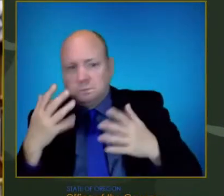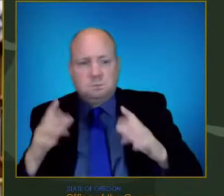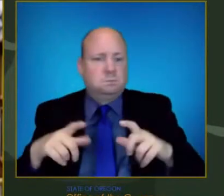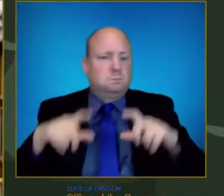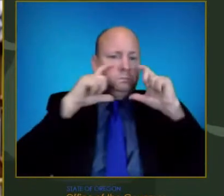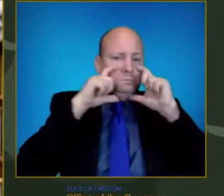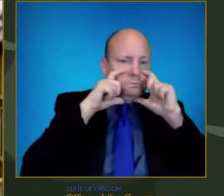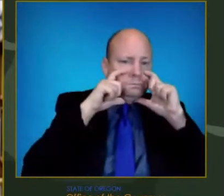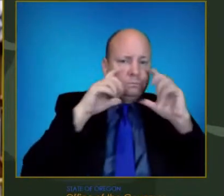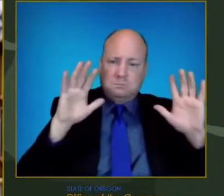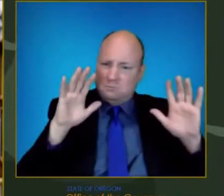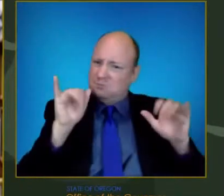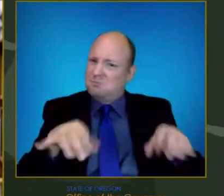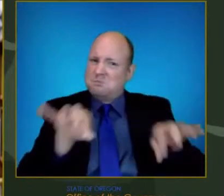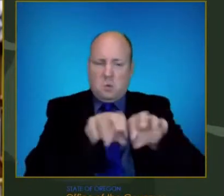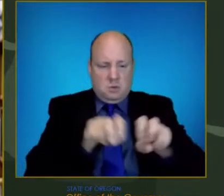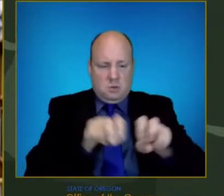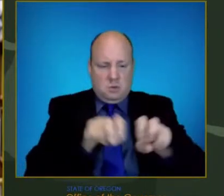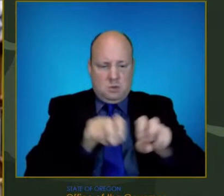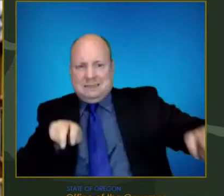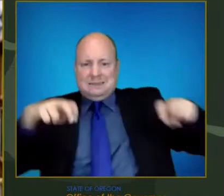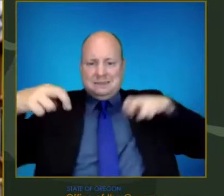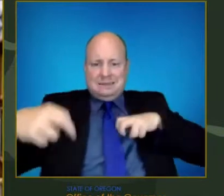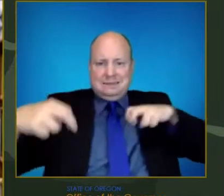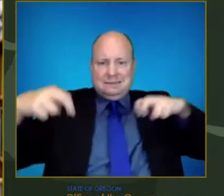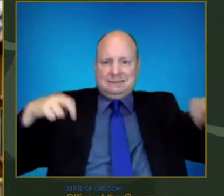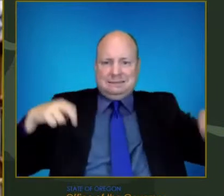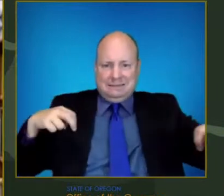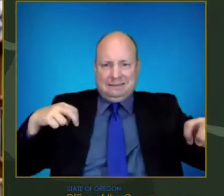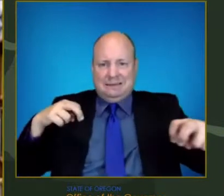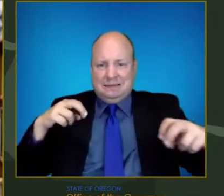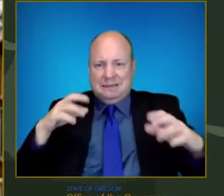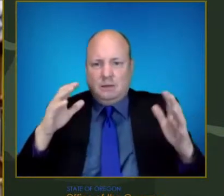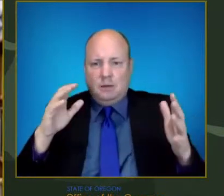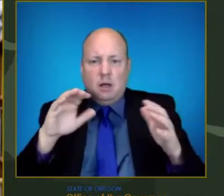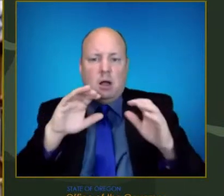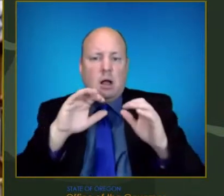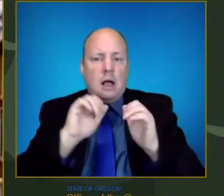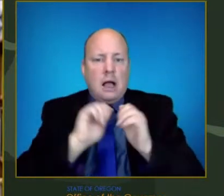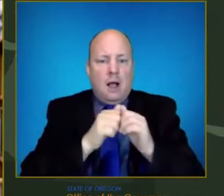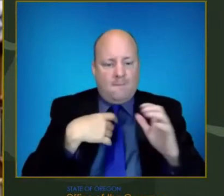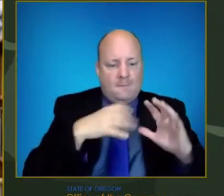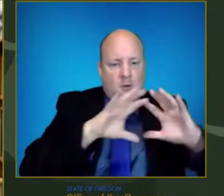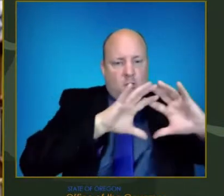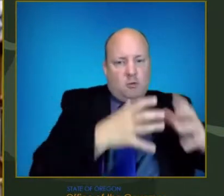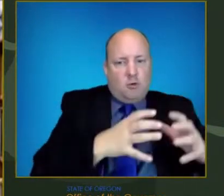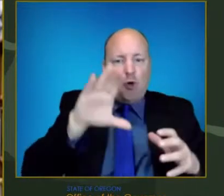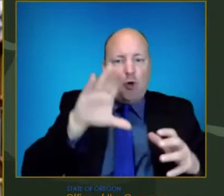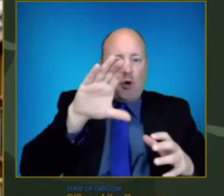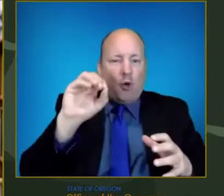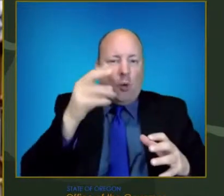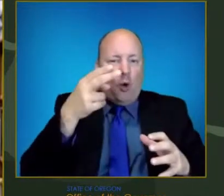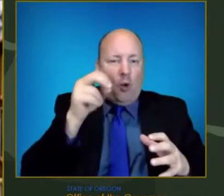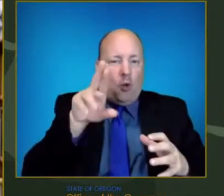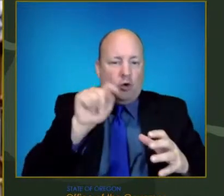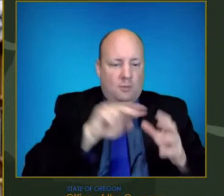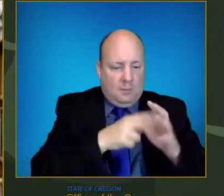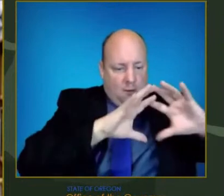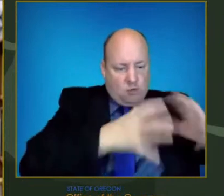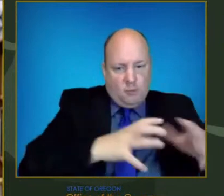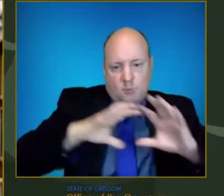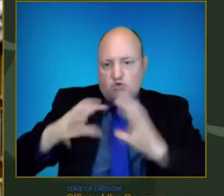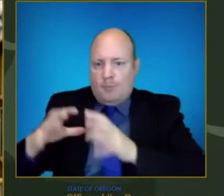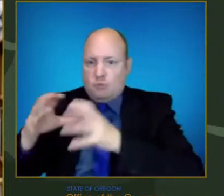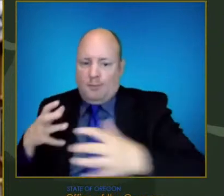and thinking about cohorts. So the closer that schools can track who students are in contact with and can